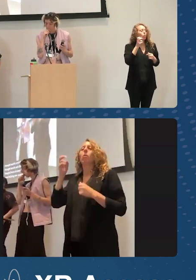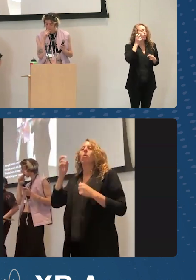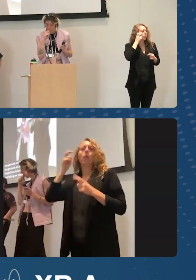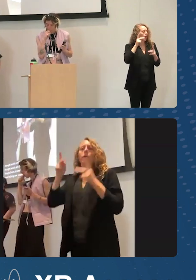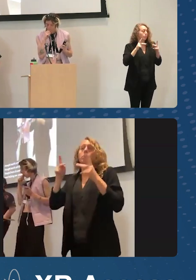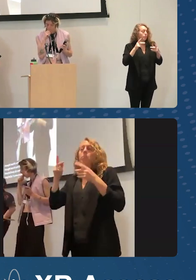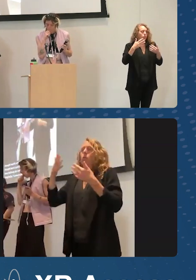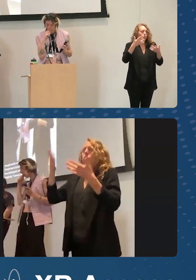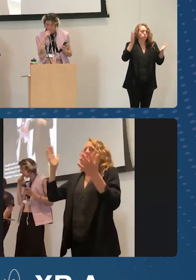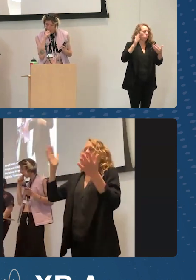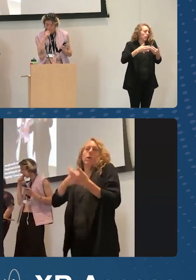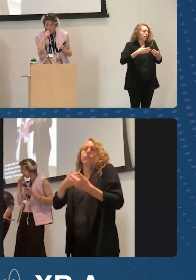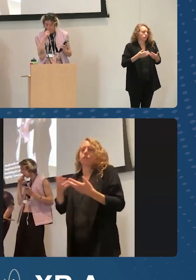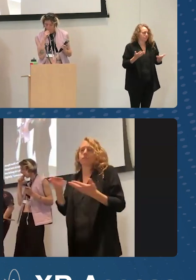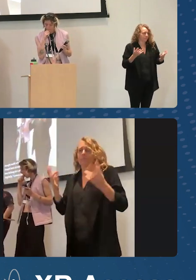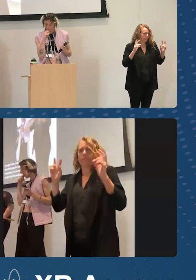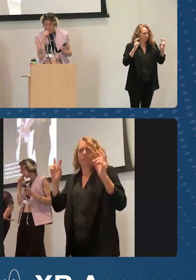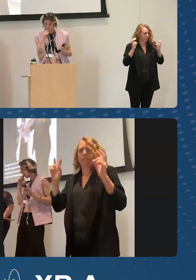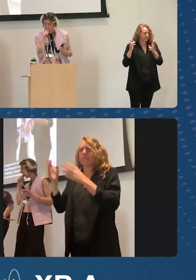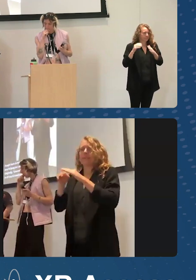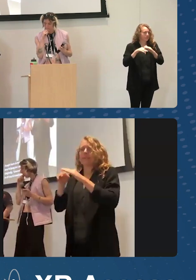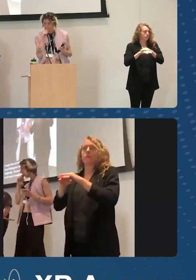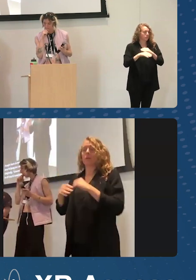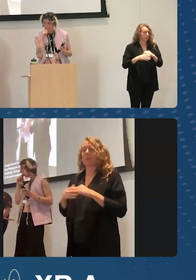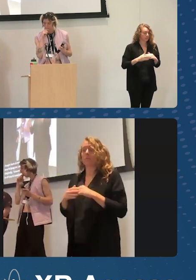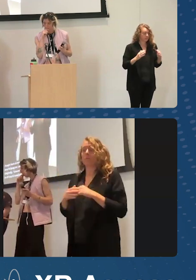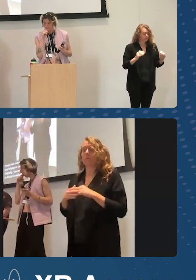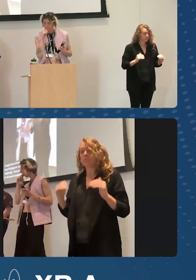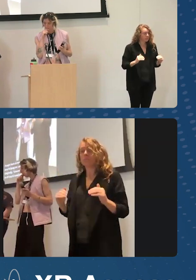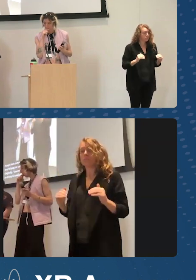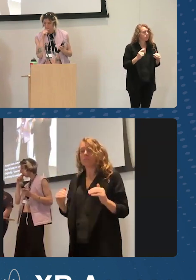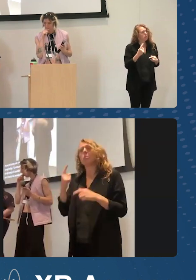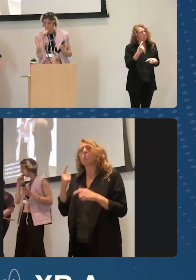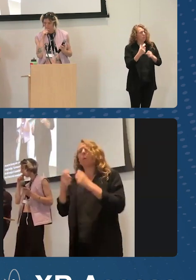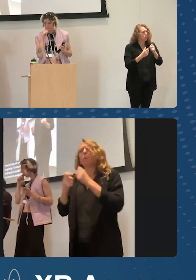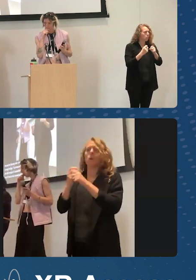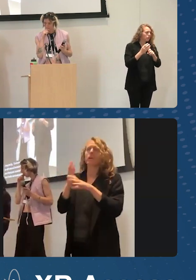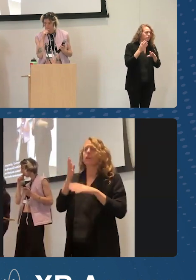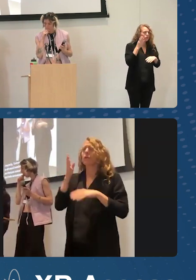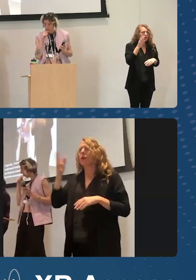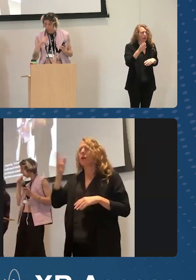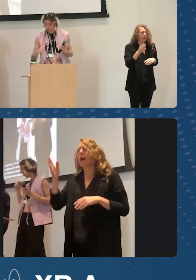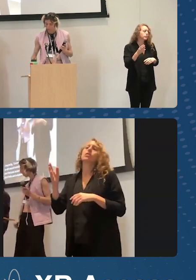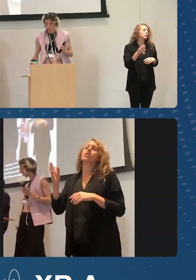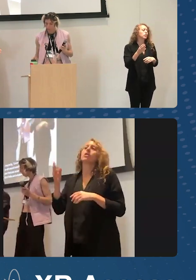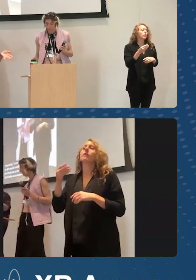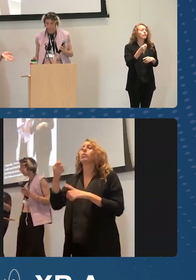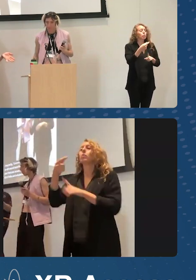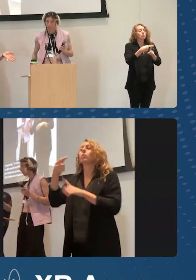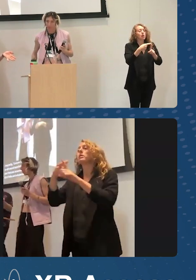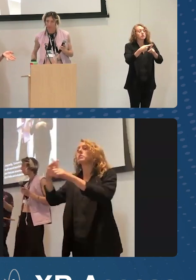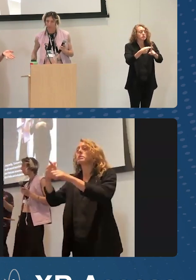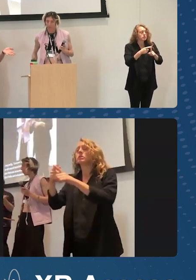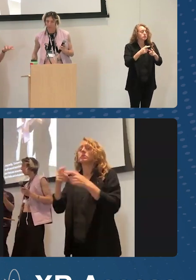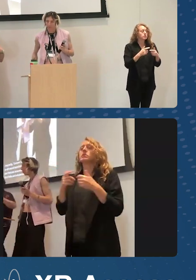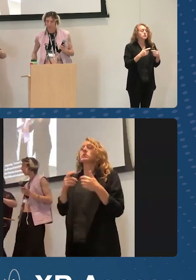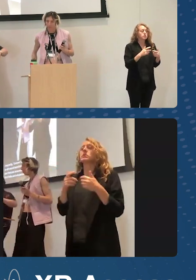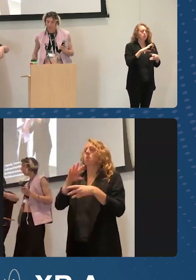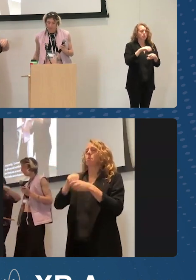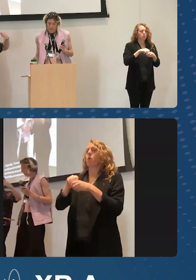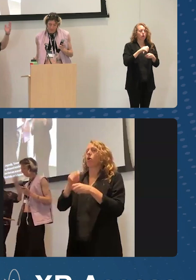whatever. About a year after and a couple of months before this major exhibition that was part of the